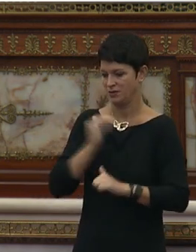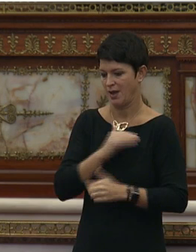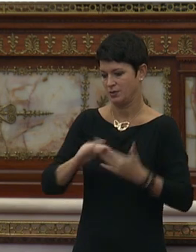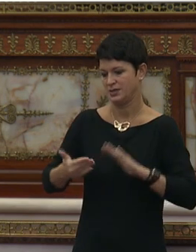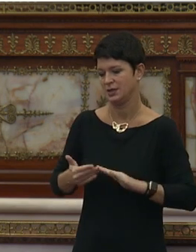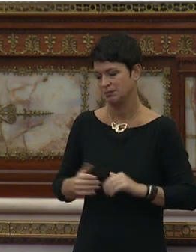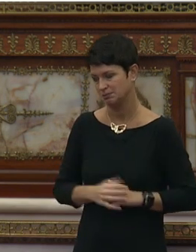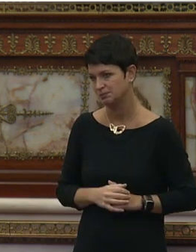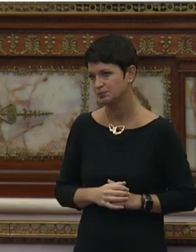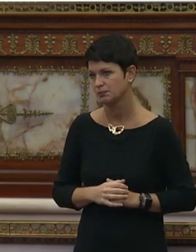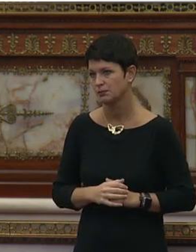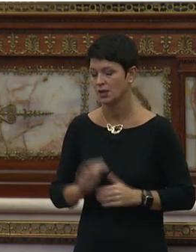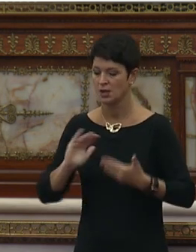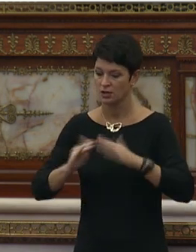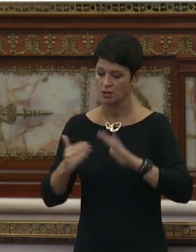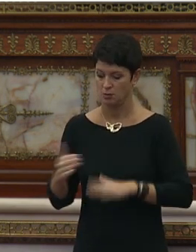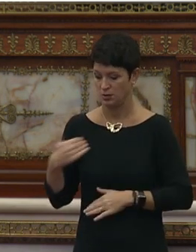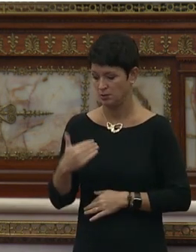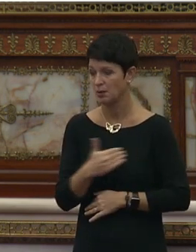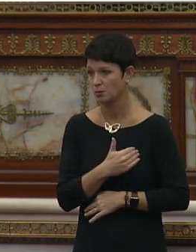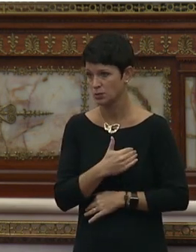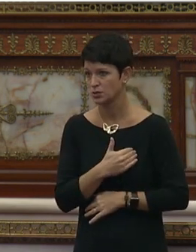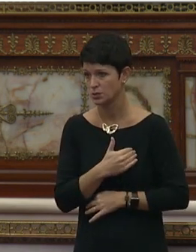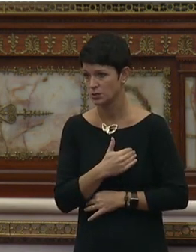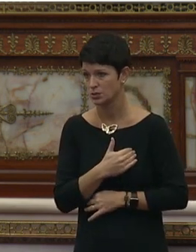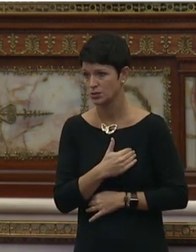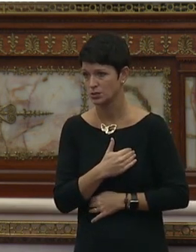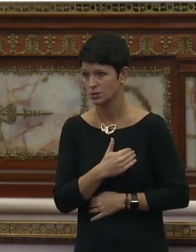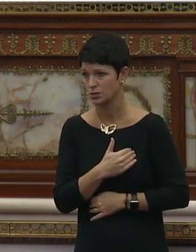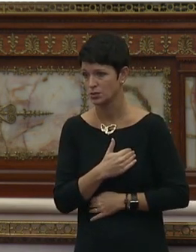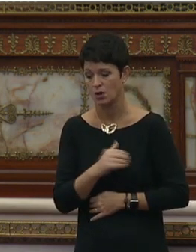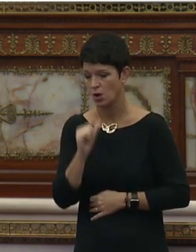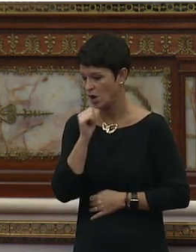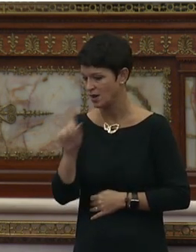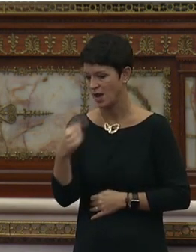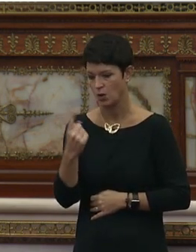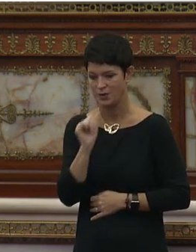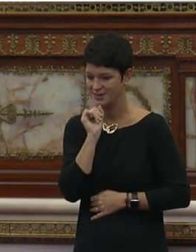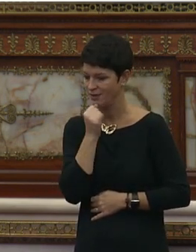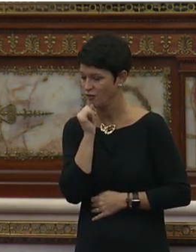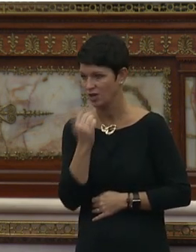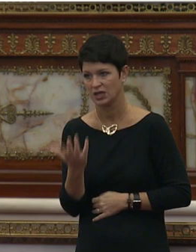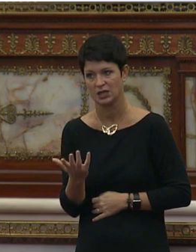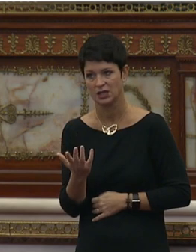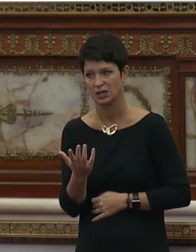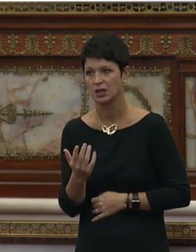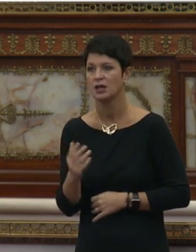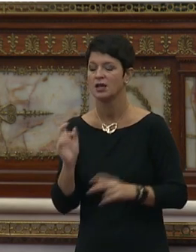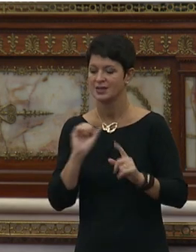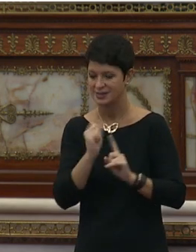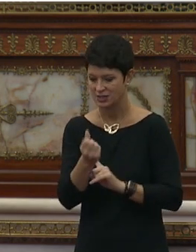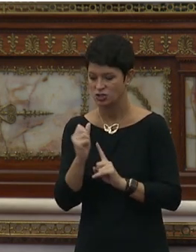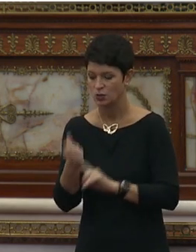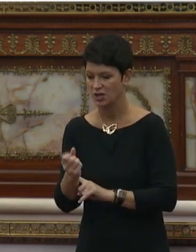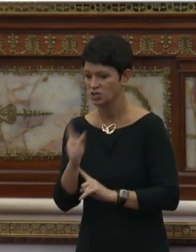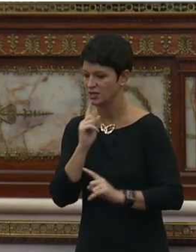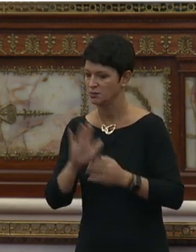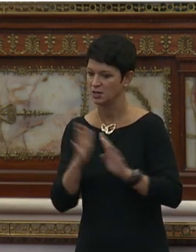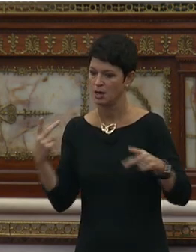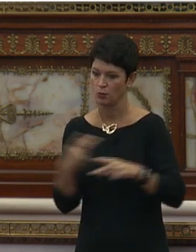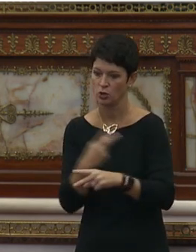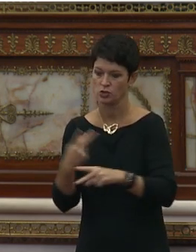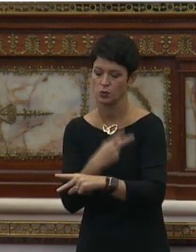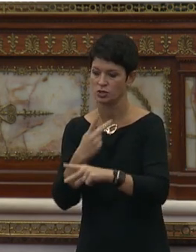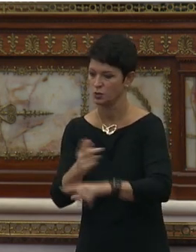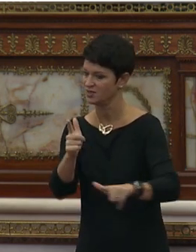city. Our community members are not just suffering. Their situation is rapidly getting worse before